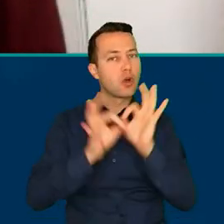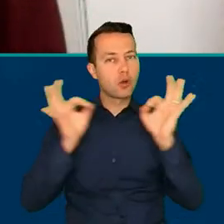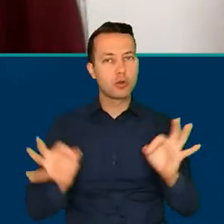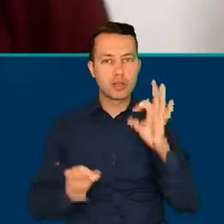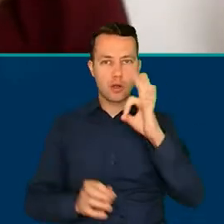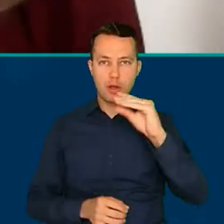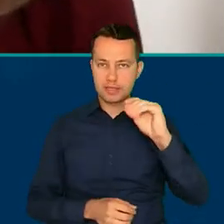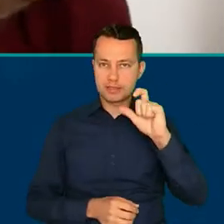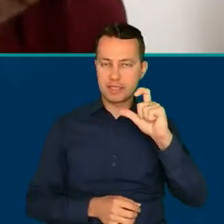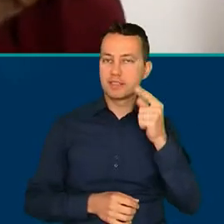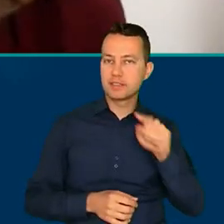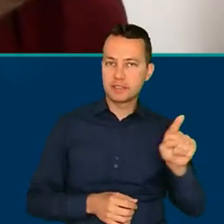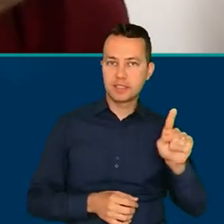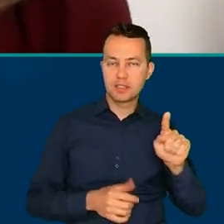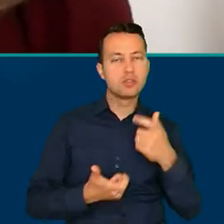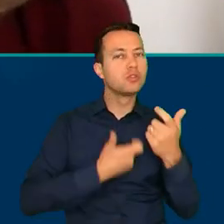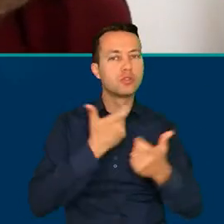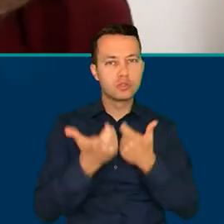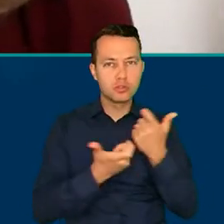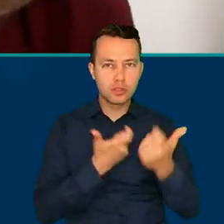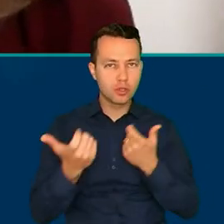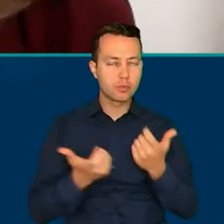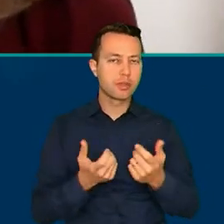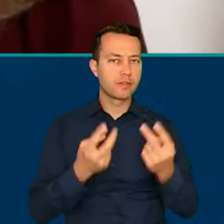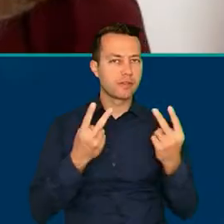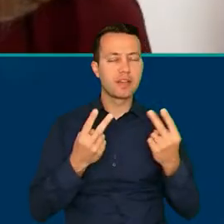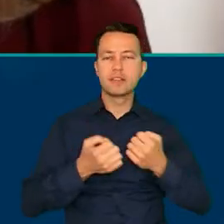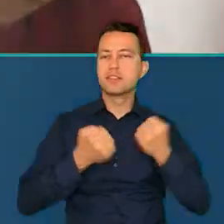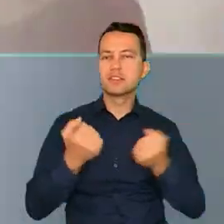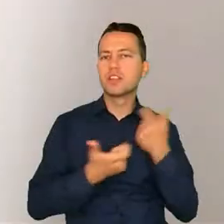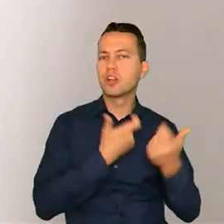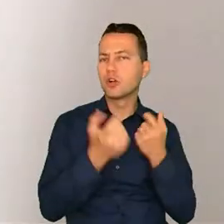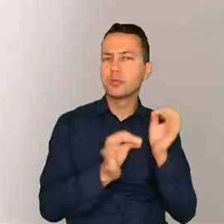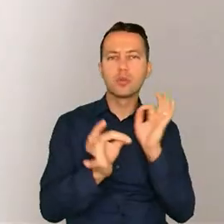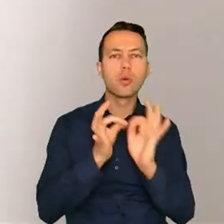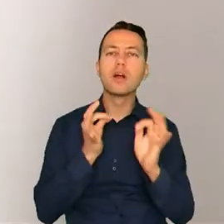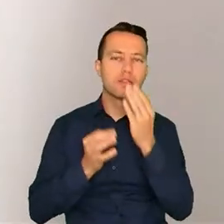enterprises and the approach of OECD to the due diligence.